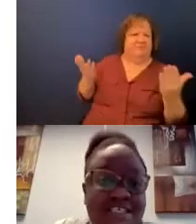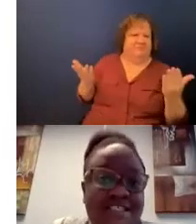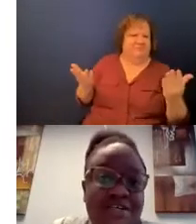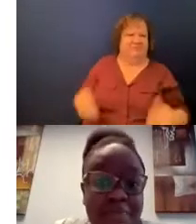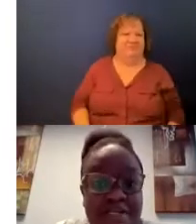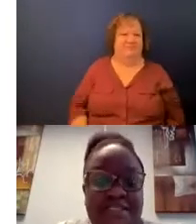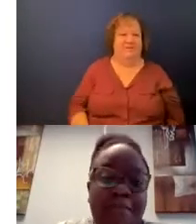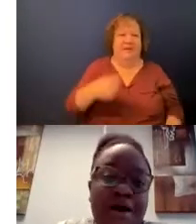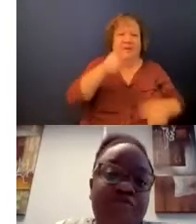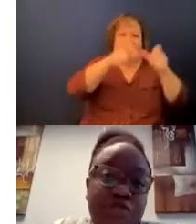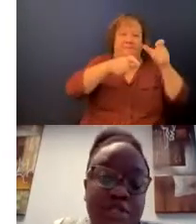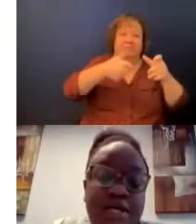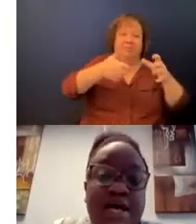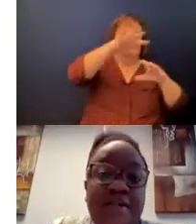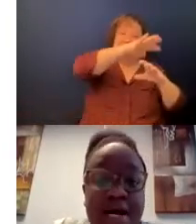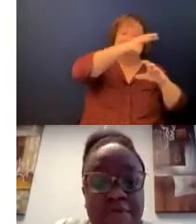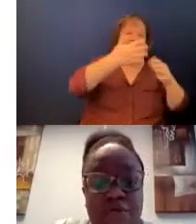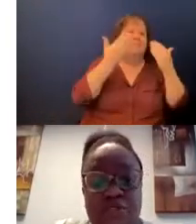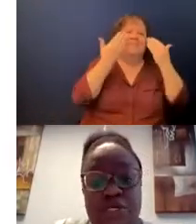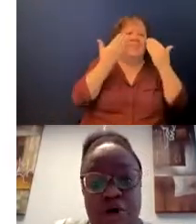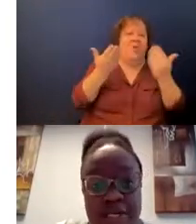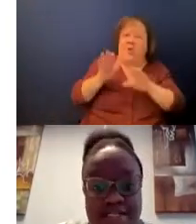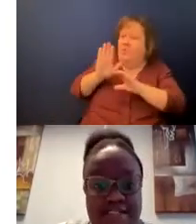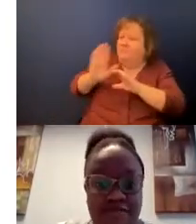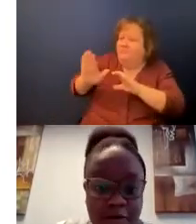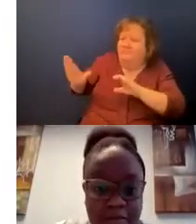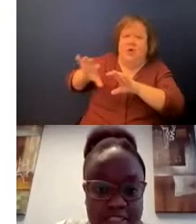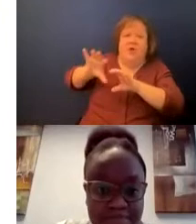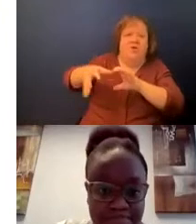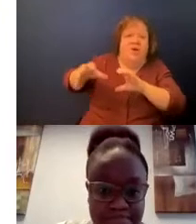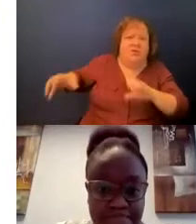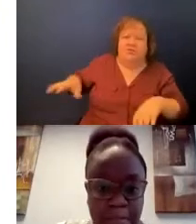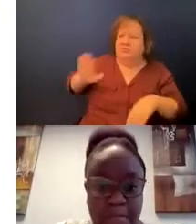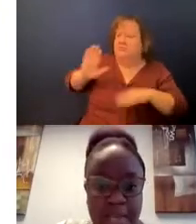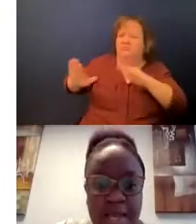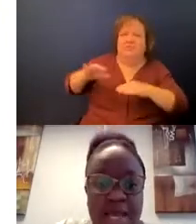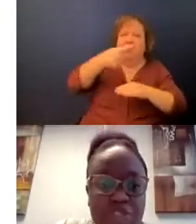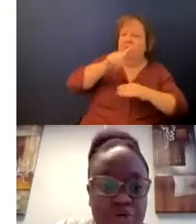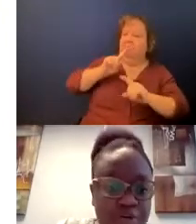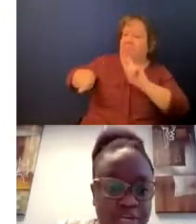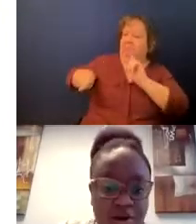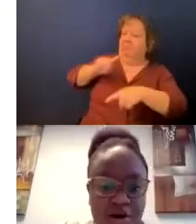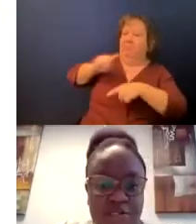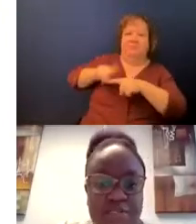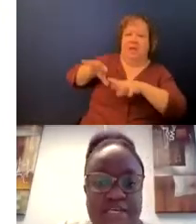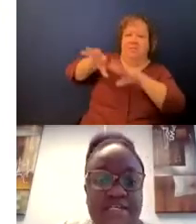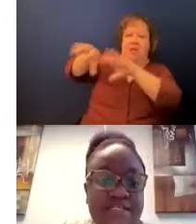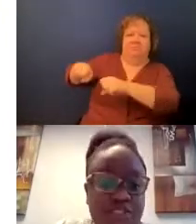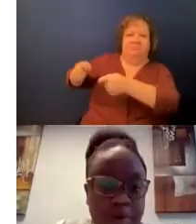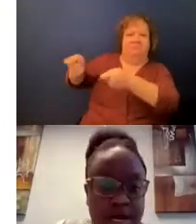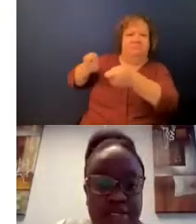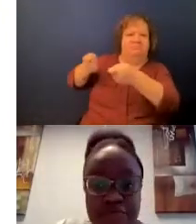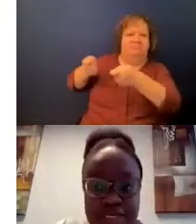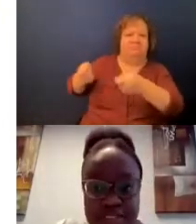it is and remains a powerful tool that can be used to decolonize development. And so if you click on, you'll see this